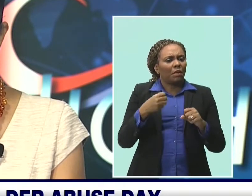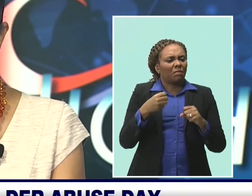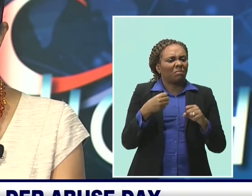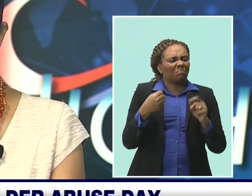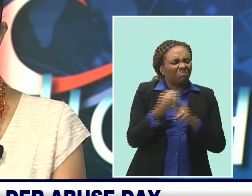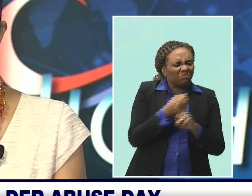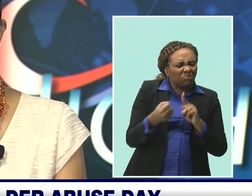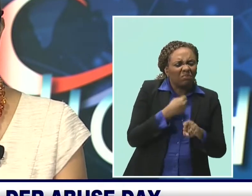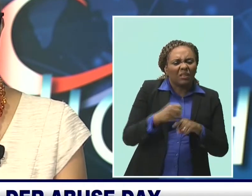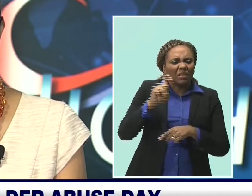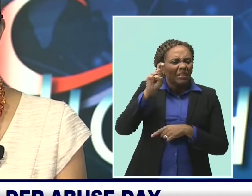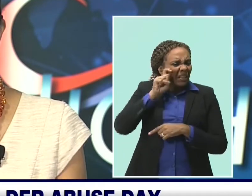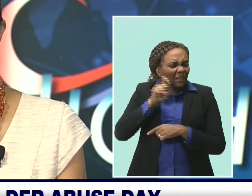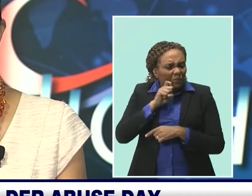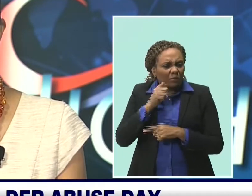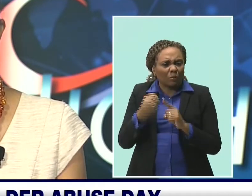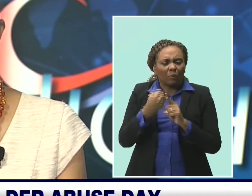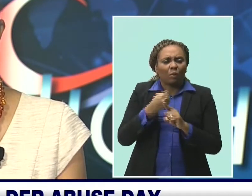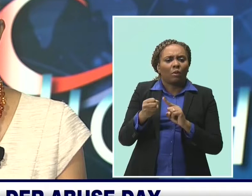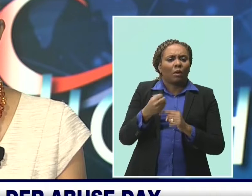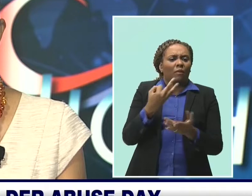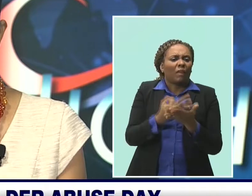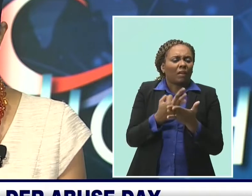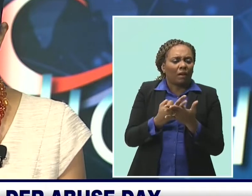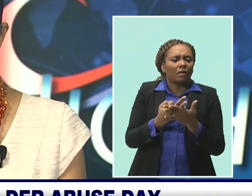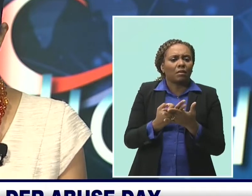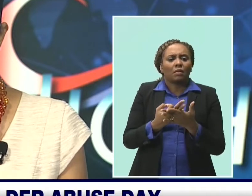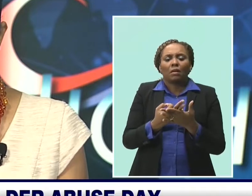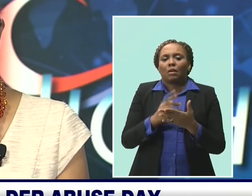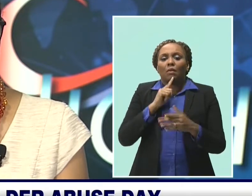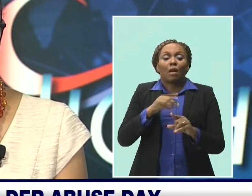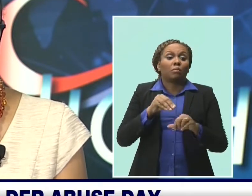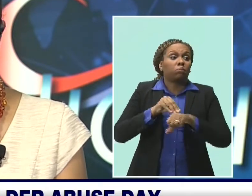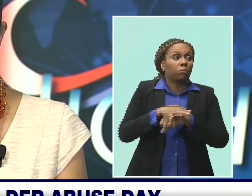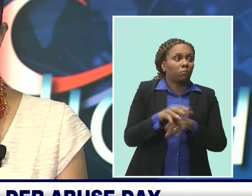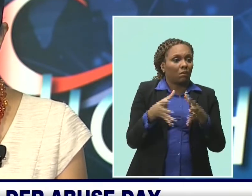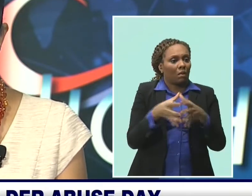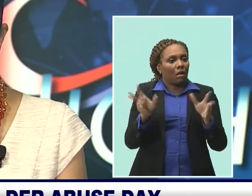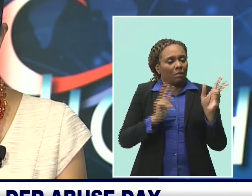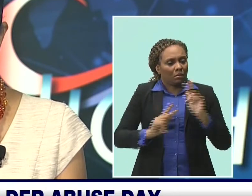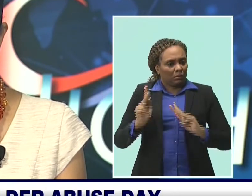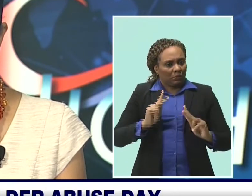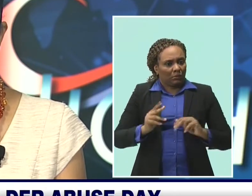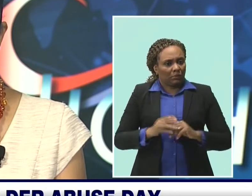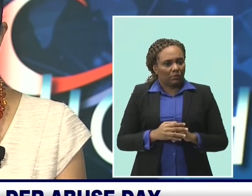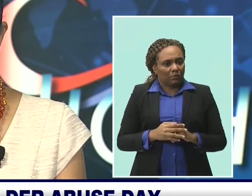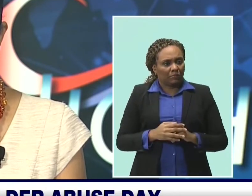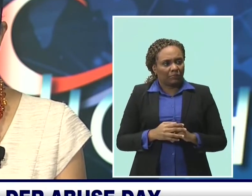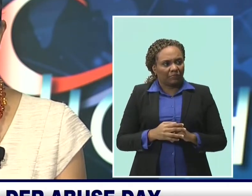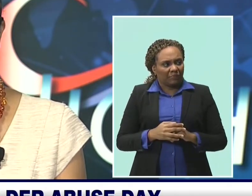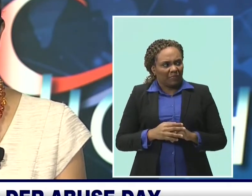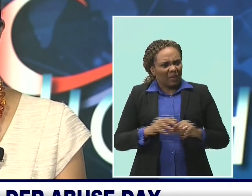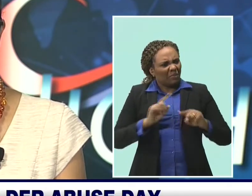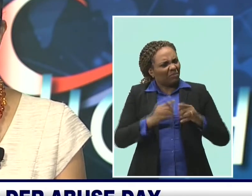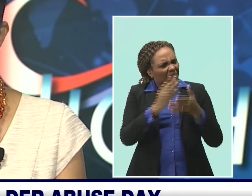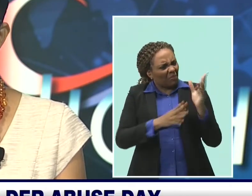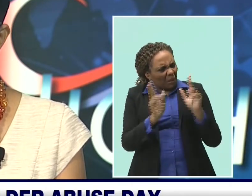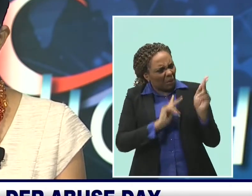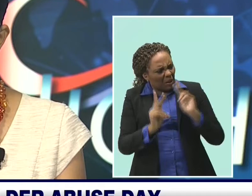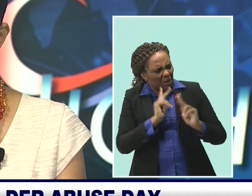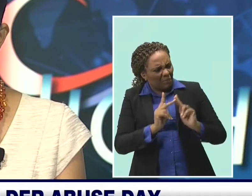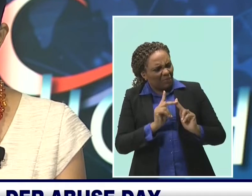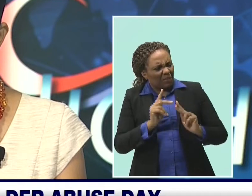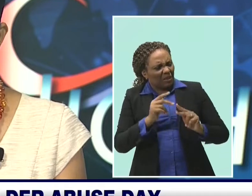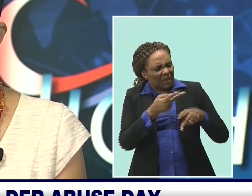financial, affects 1 in every 6 seniors across the world. And the violators are usually people entrusted with their care and,